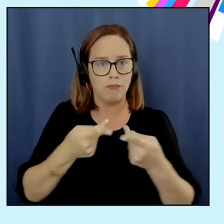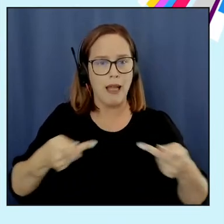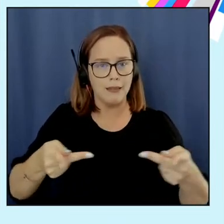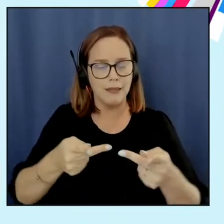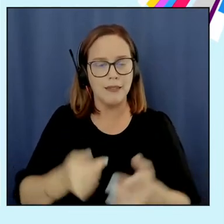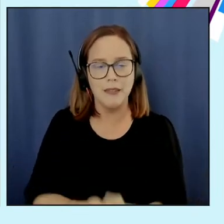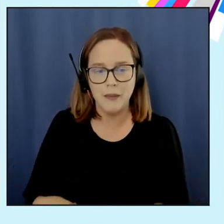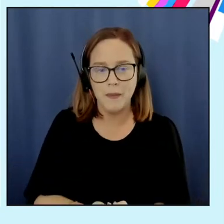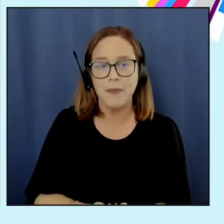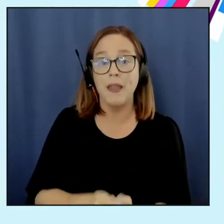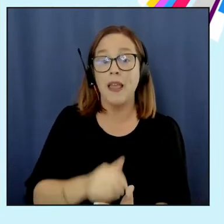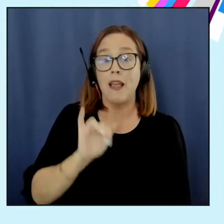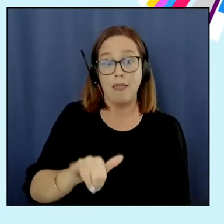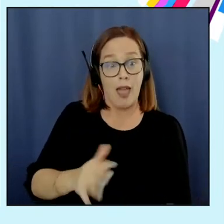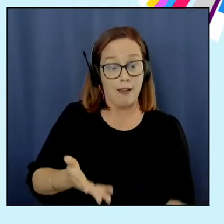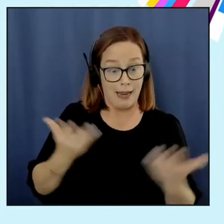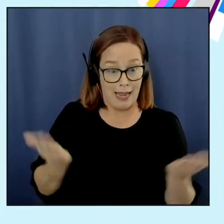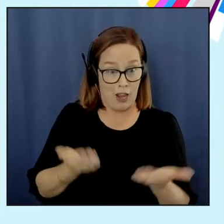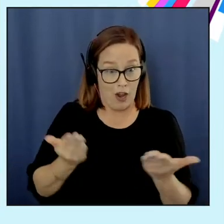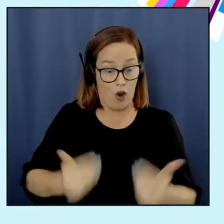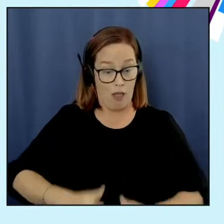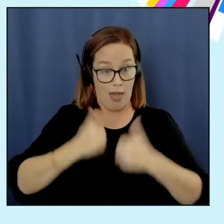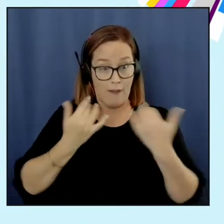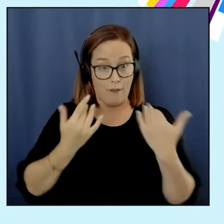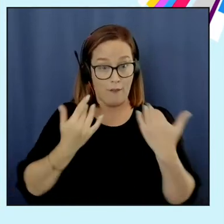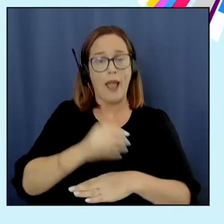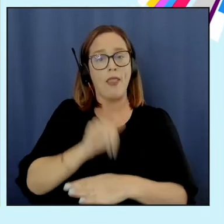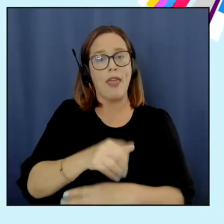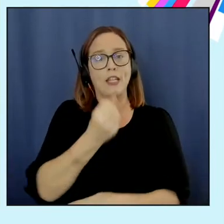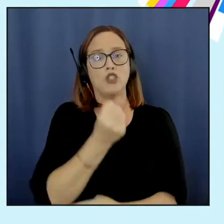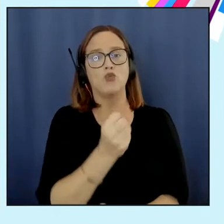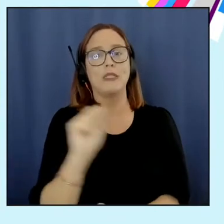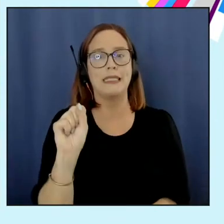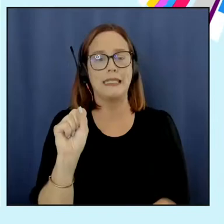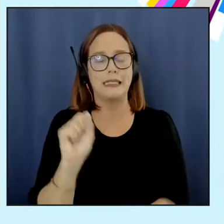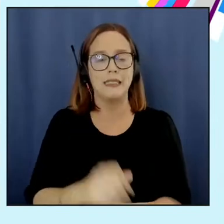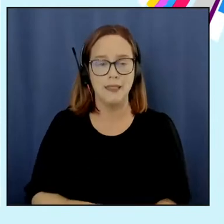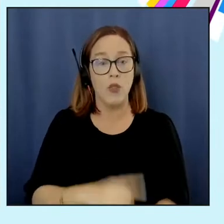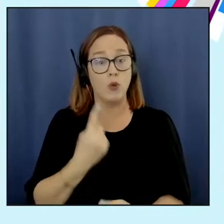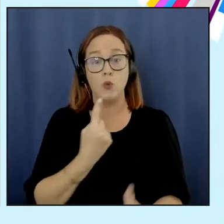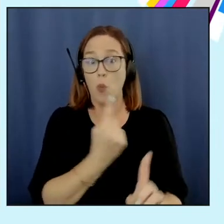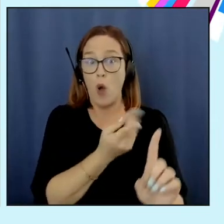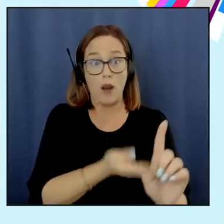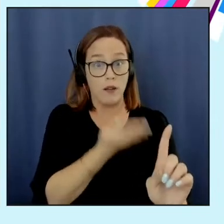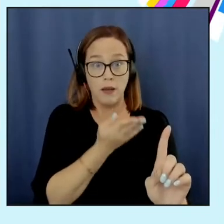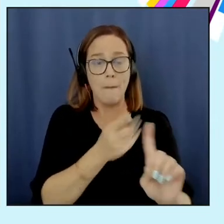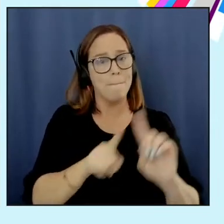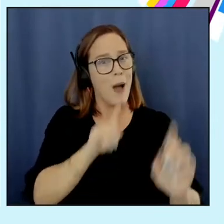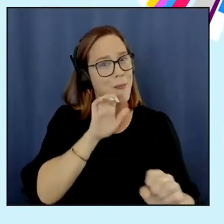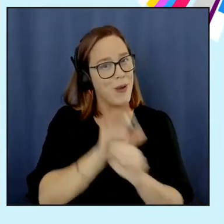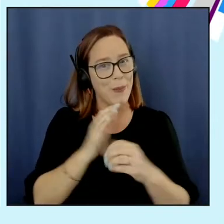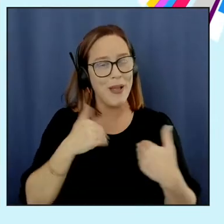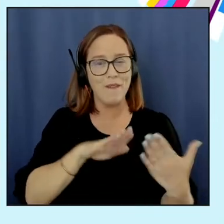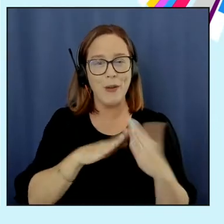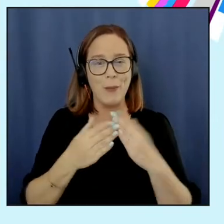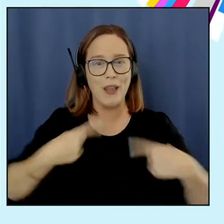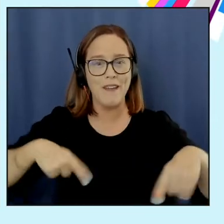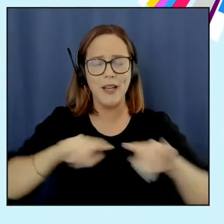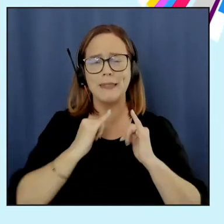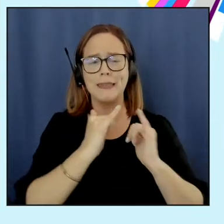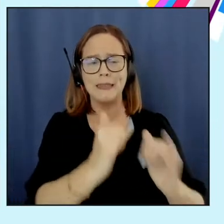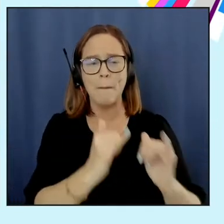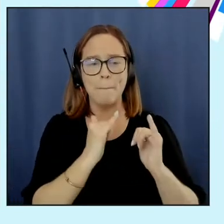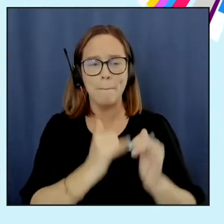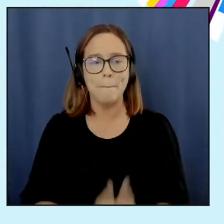alive today is resistance. There's one of you, but I promise you there's a community of us just like you.